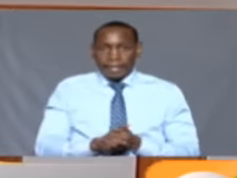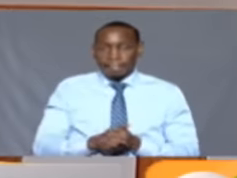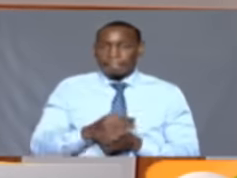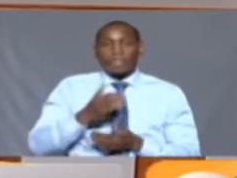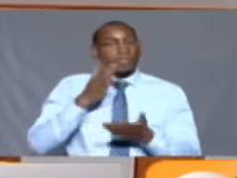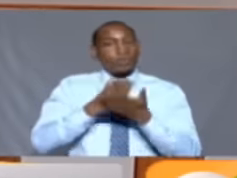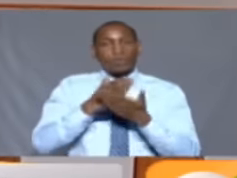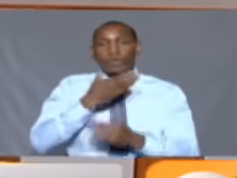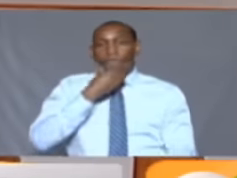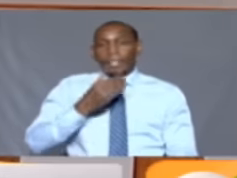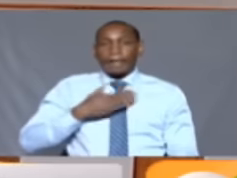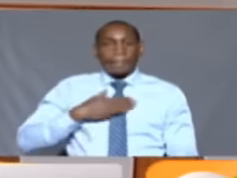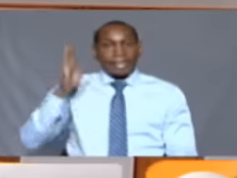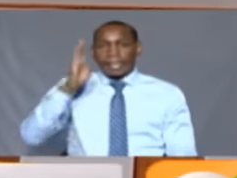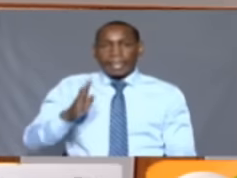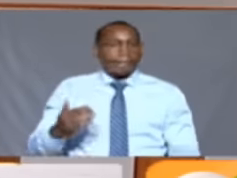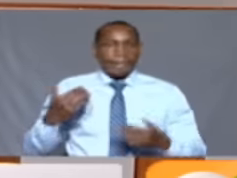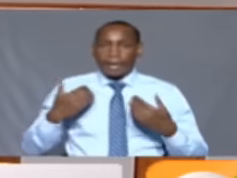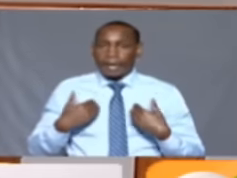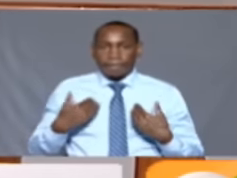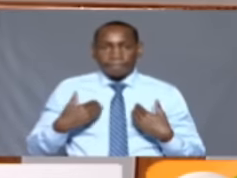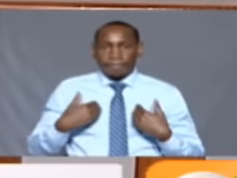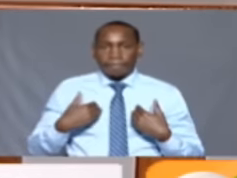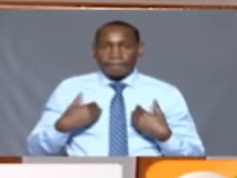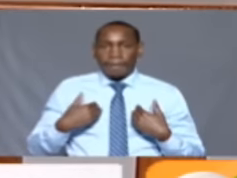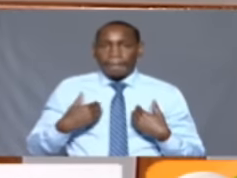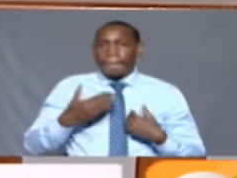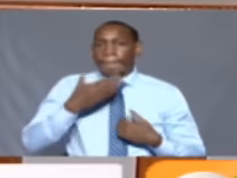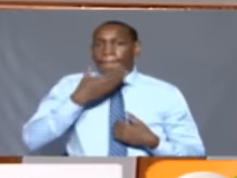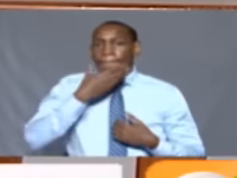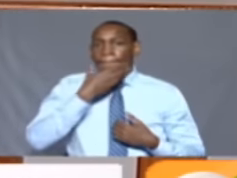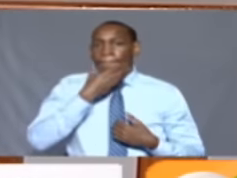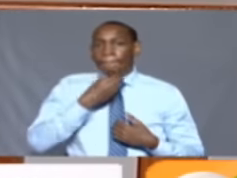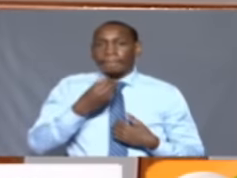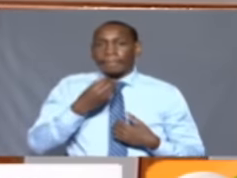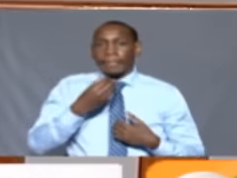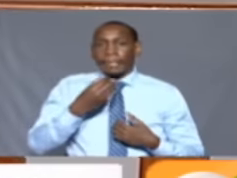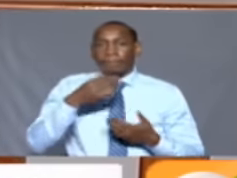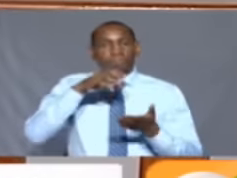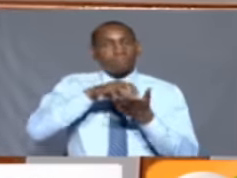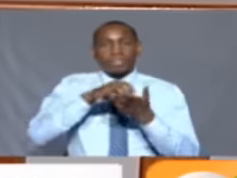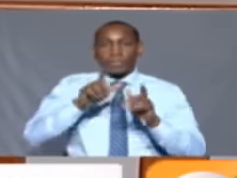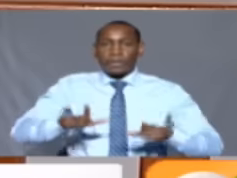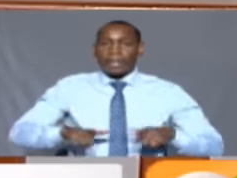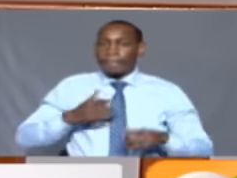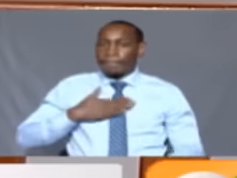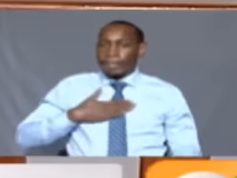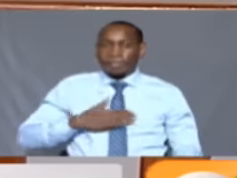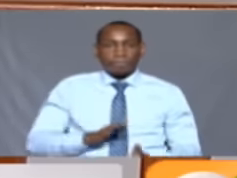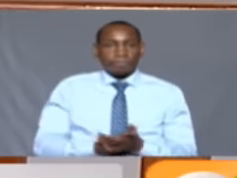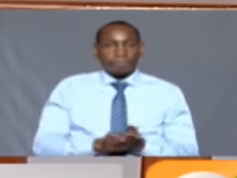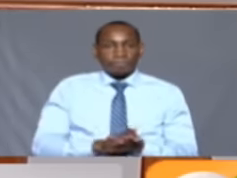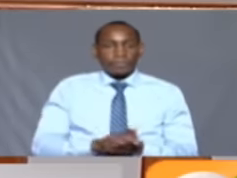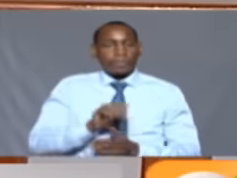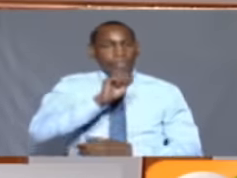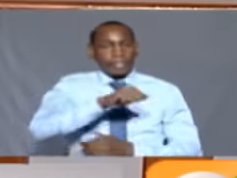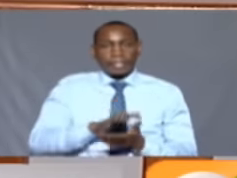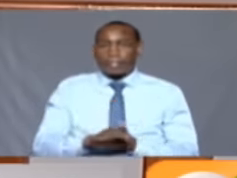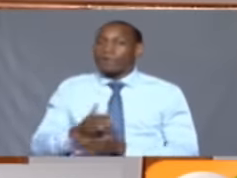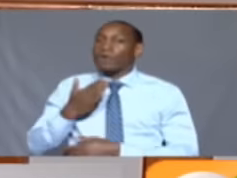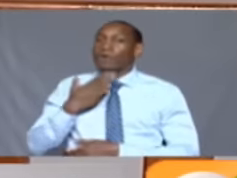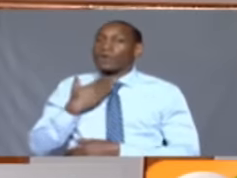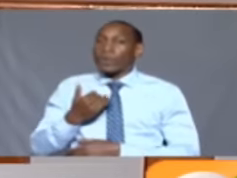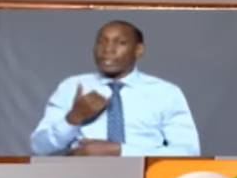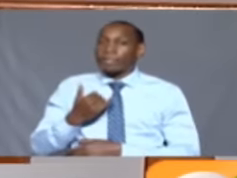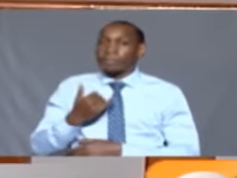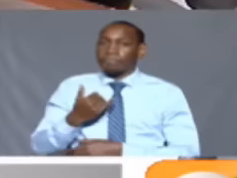dad. I've never had a male figure in my life. So, yeah. You would? Yes. Would you want